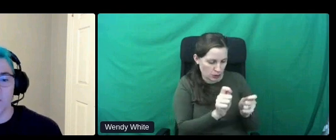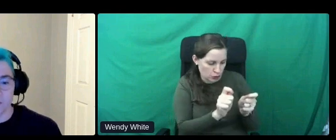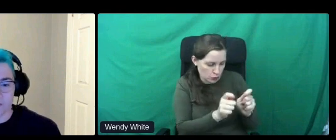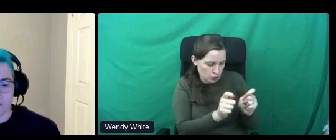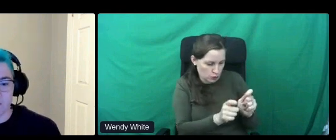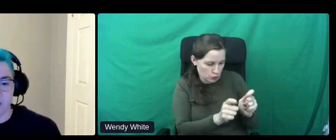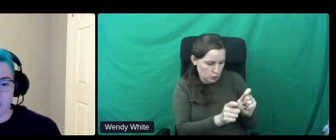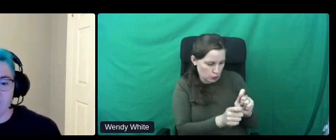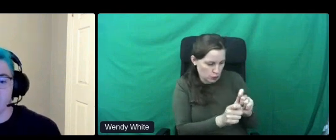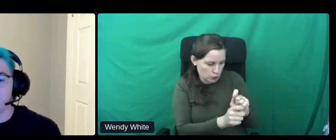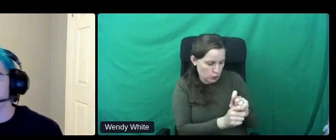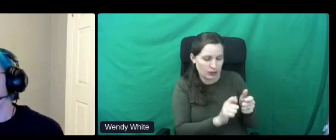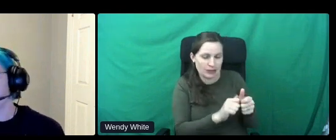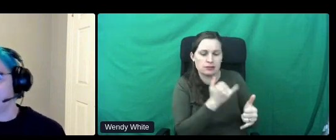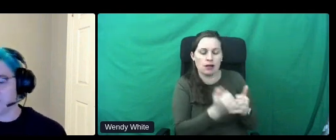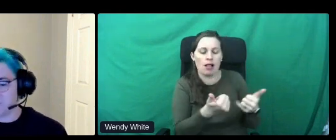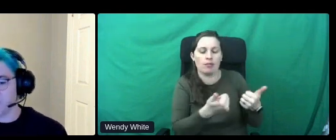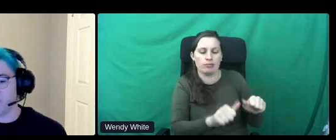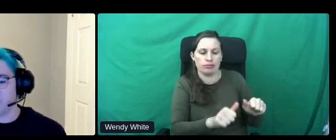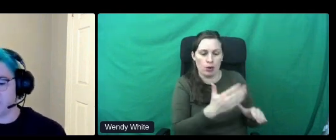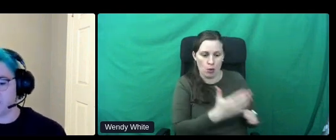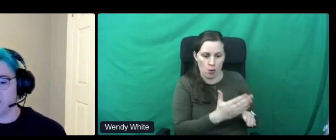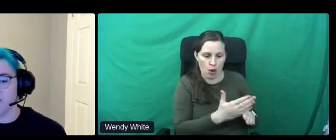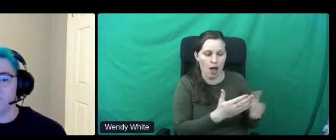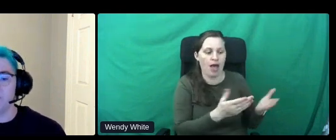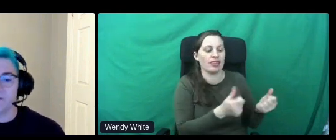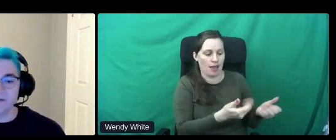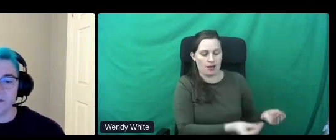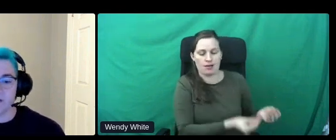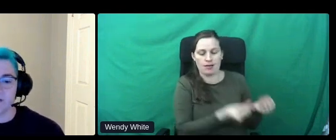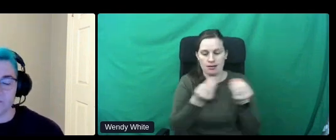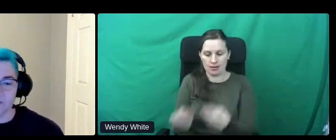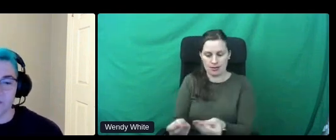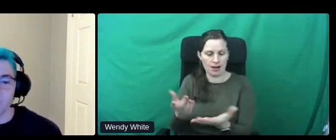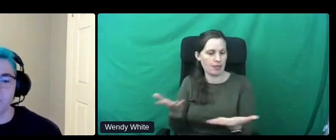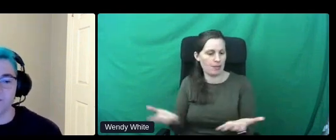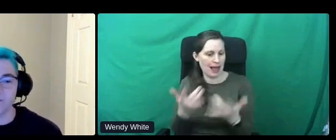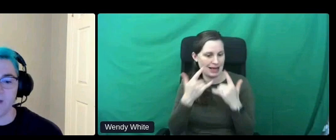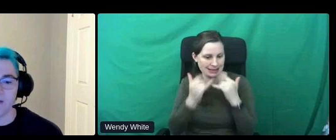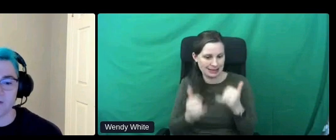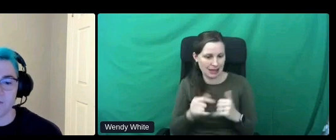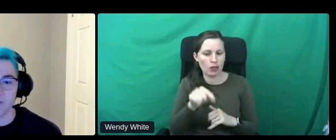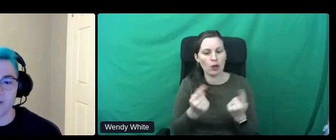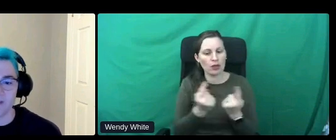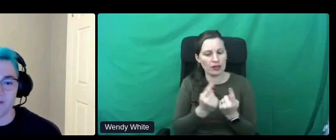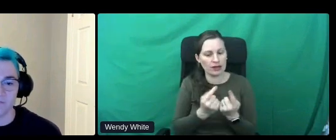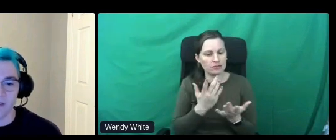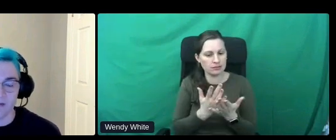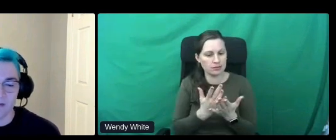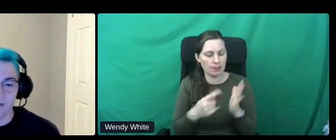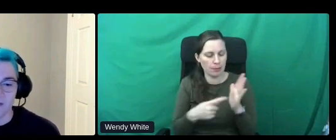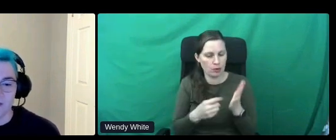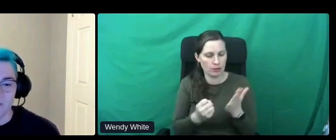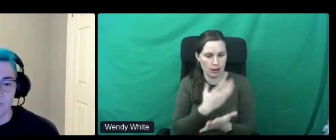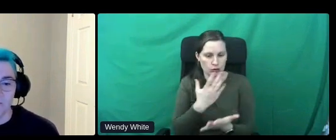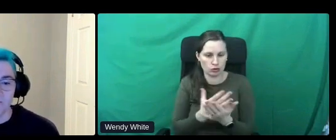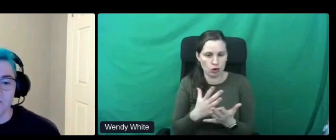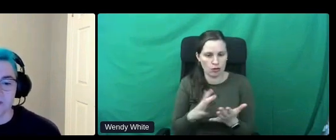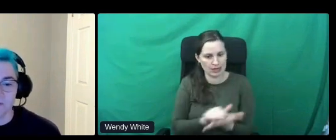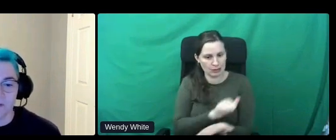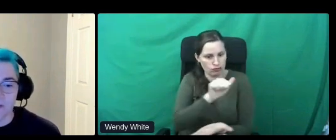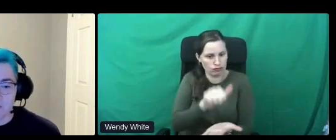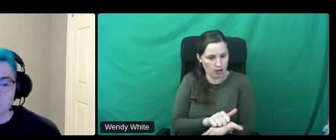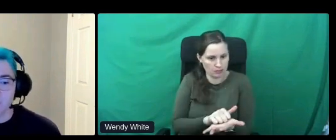it works, and then take that to the playtest. Those are the things that are really important for making sure that we get things right. So